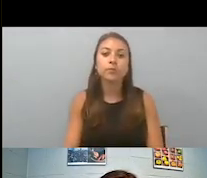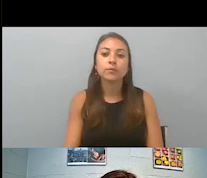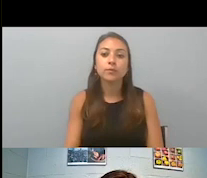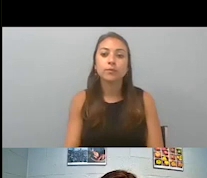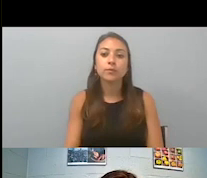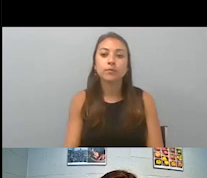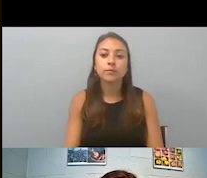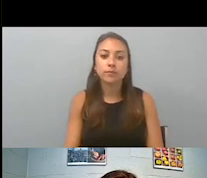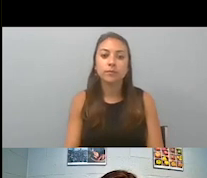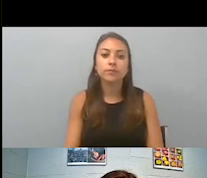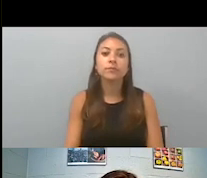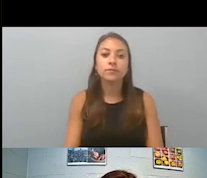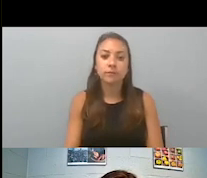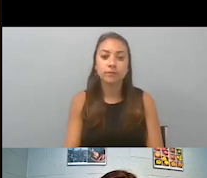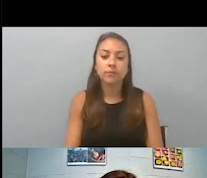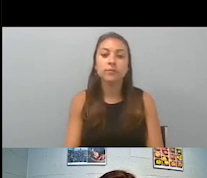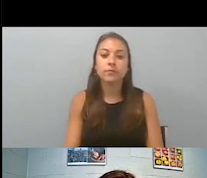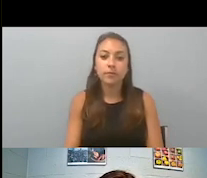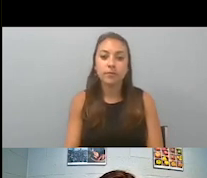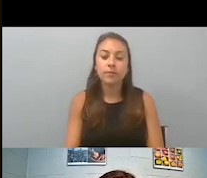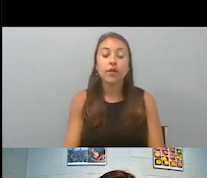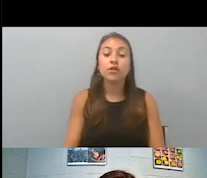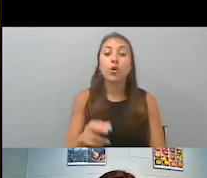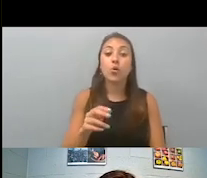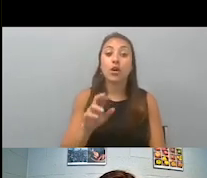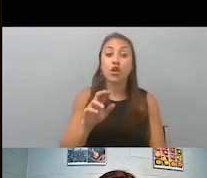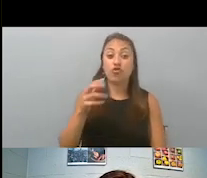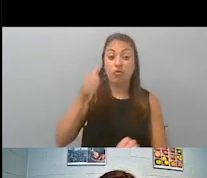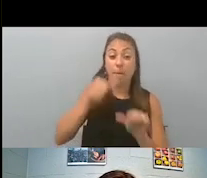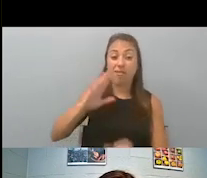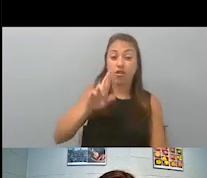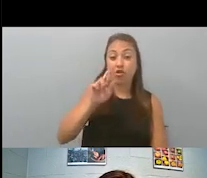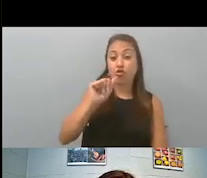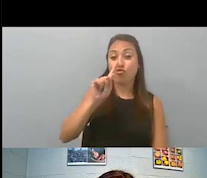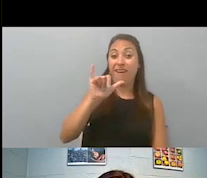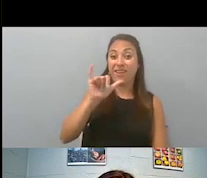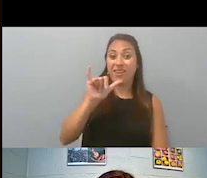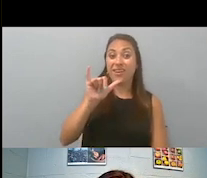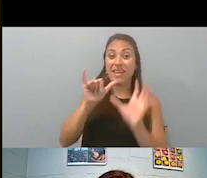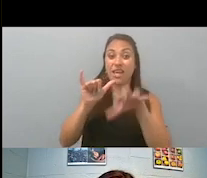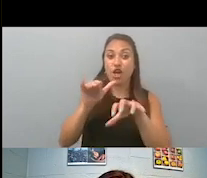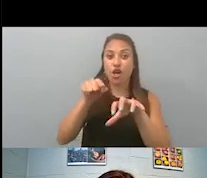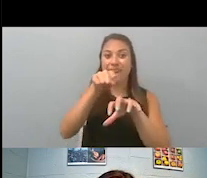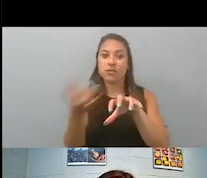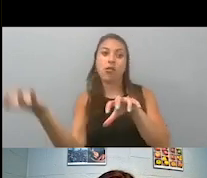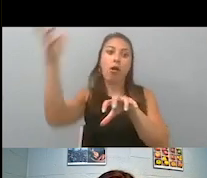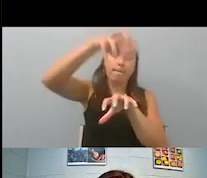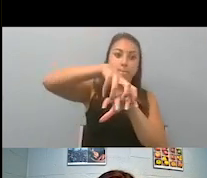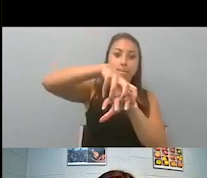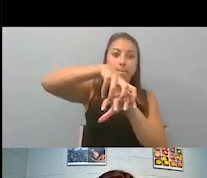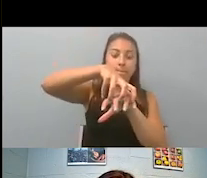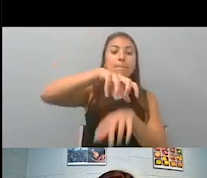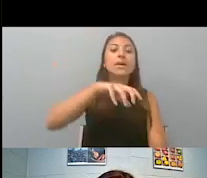slide, the Sharp Refectory, or the Ratty, as we refer to it. This location